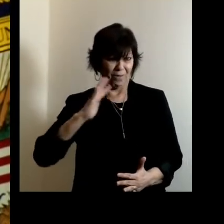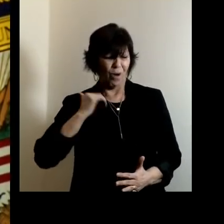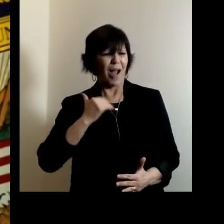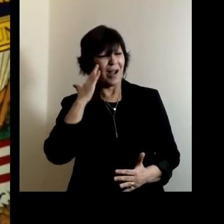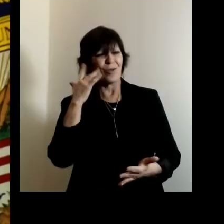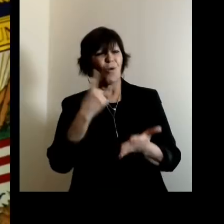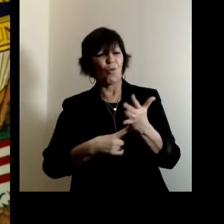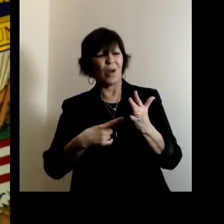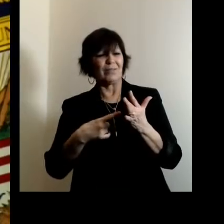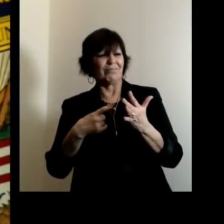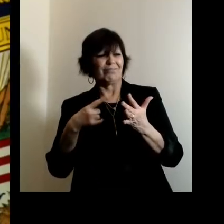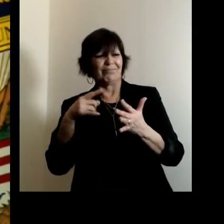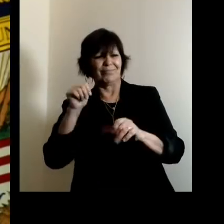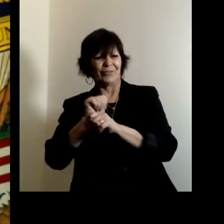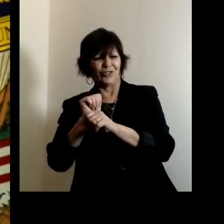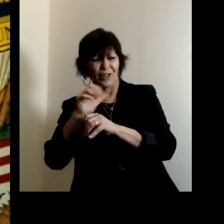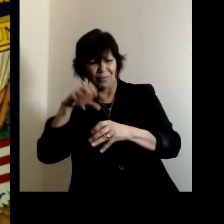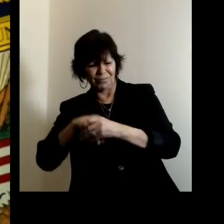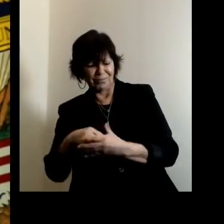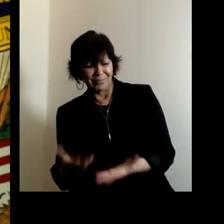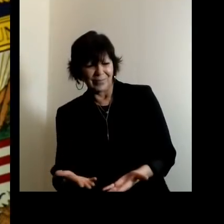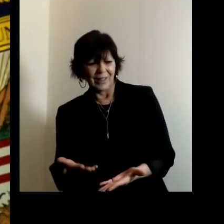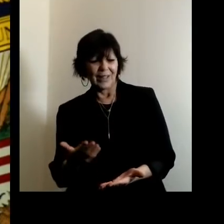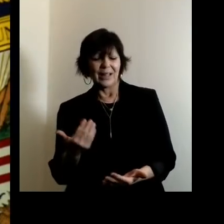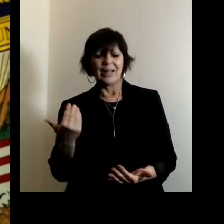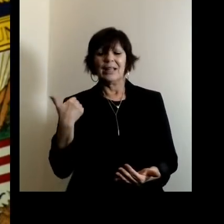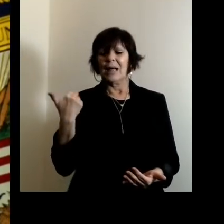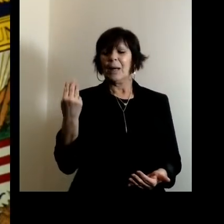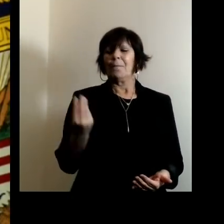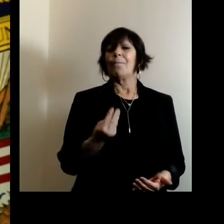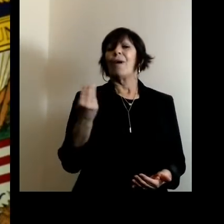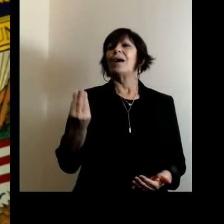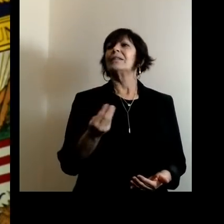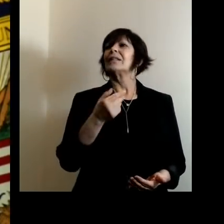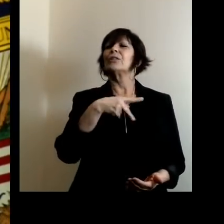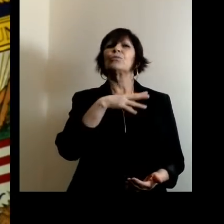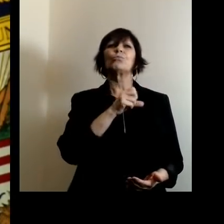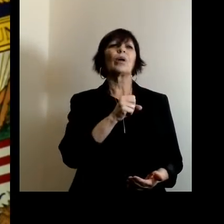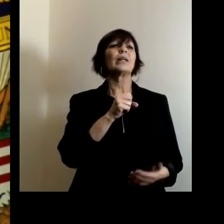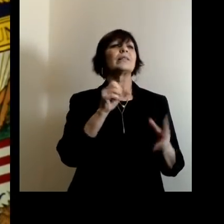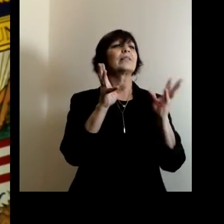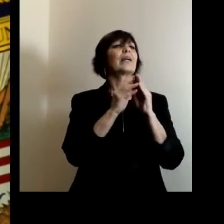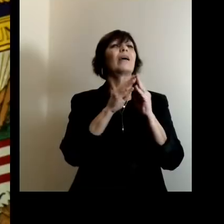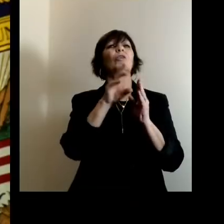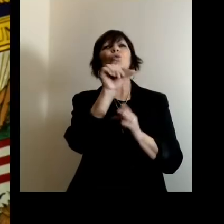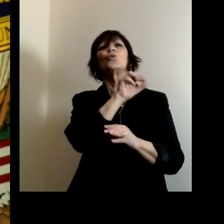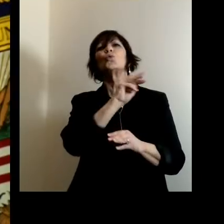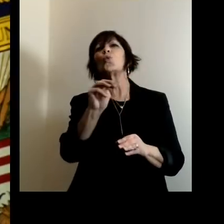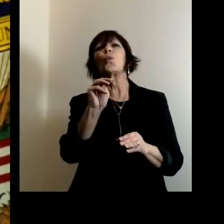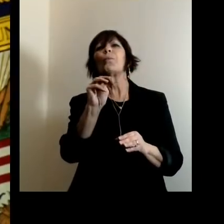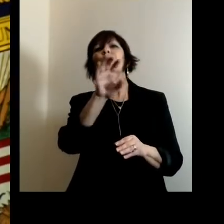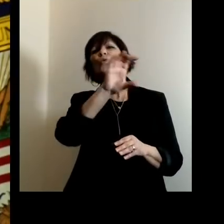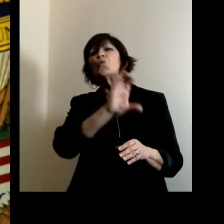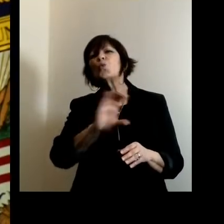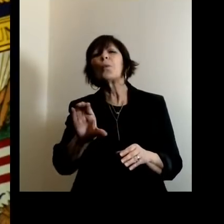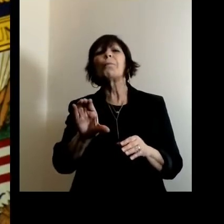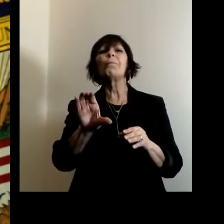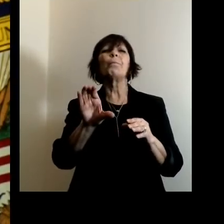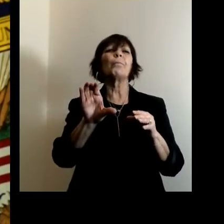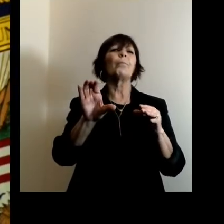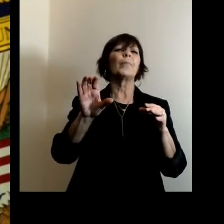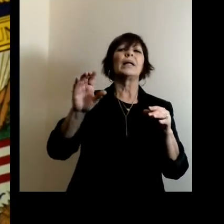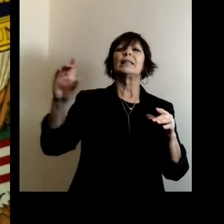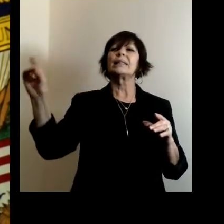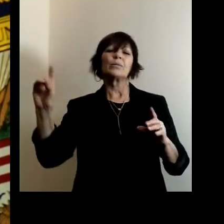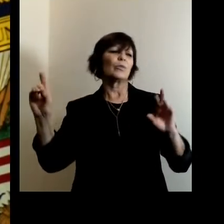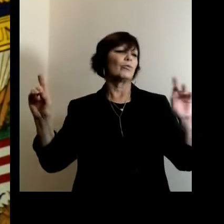yesterday Monday, did a press conference, Zoom video conference with other county executives, Democrats and Republicans. We're